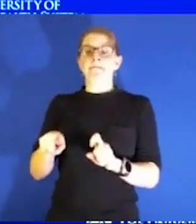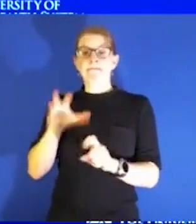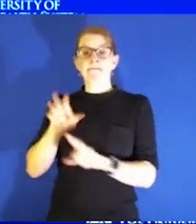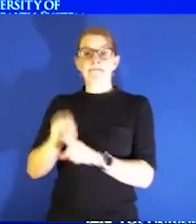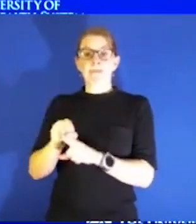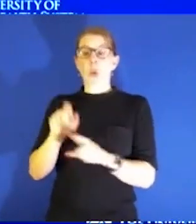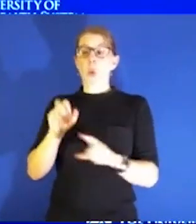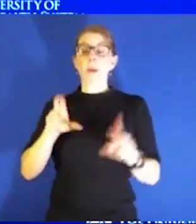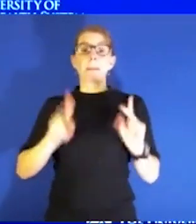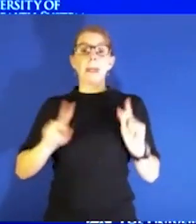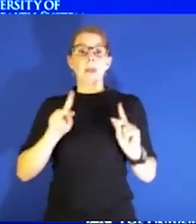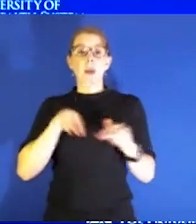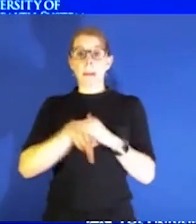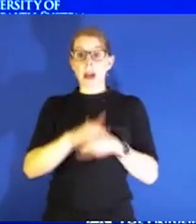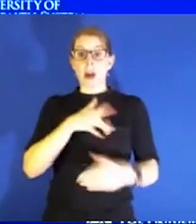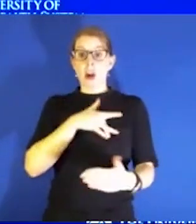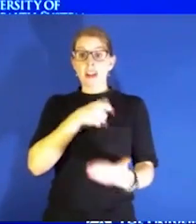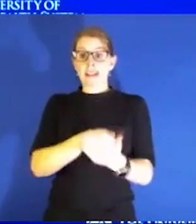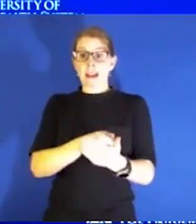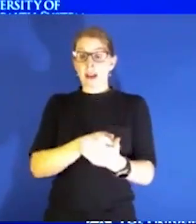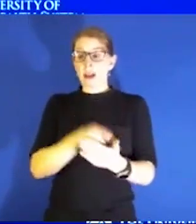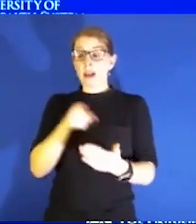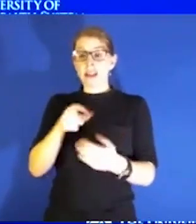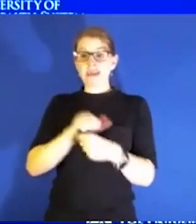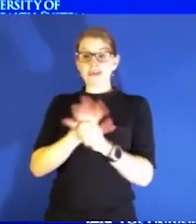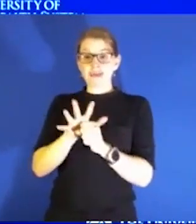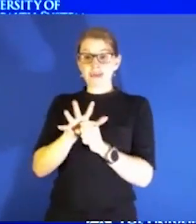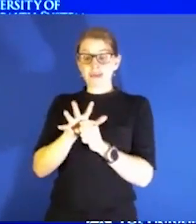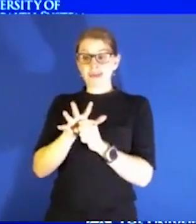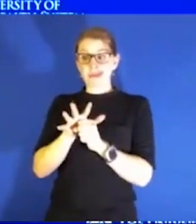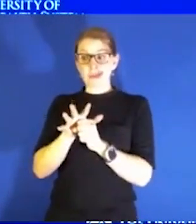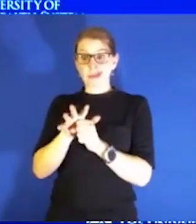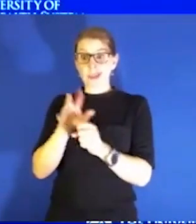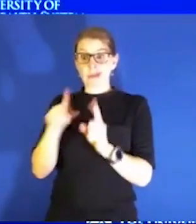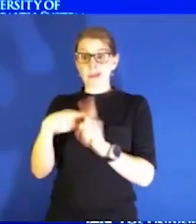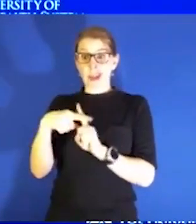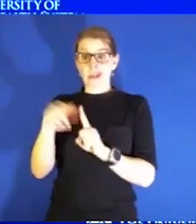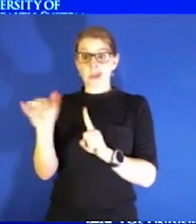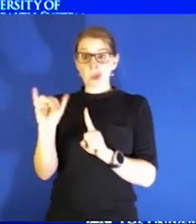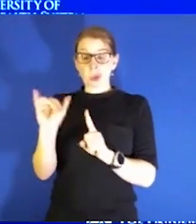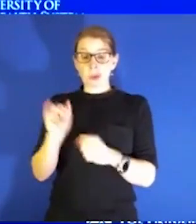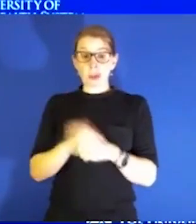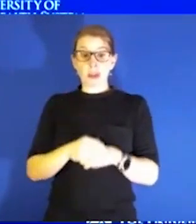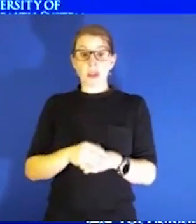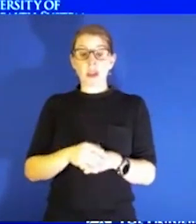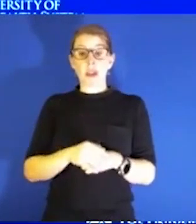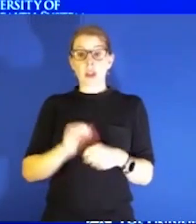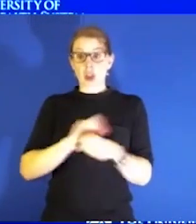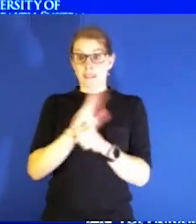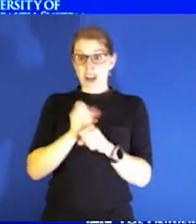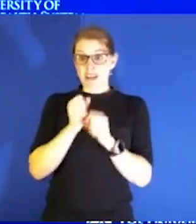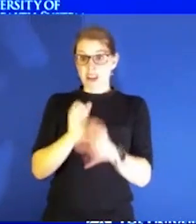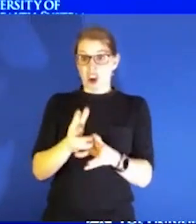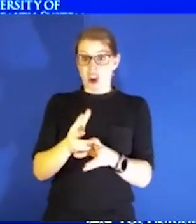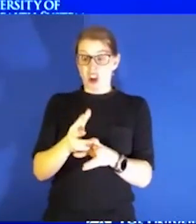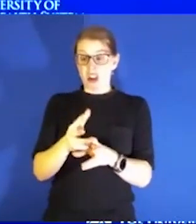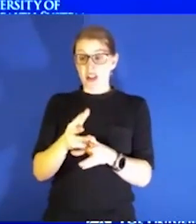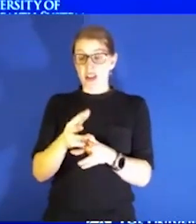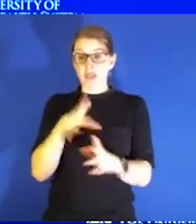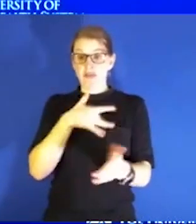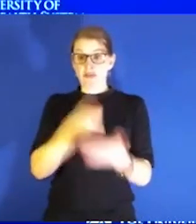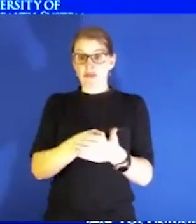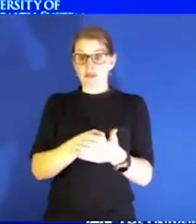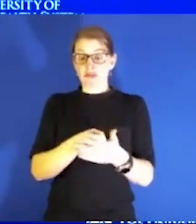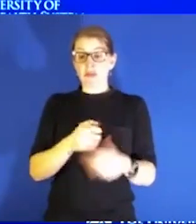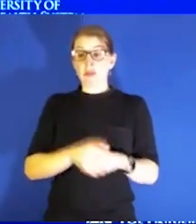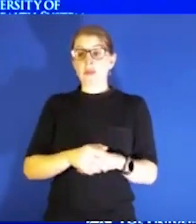heart attack, but then you could also say, well, did COVID bring that on? But to answer your question, there can be other reasons that they are here, but the majority of the